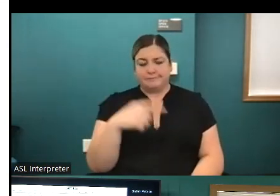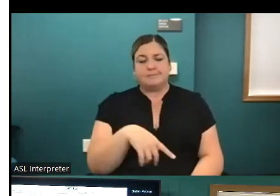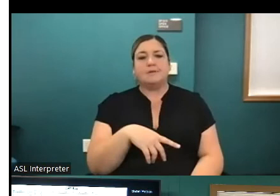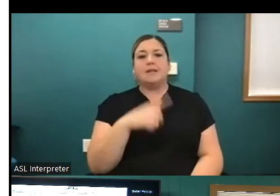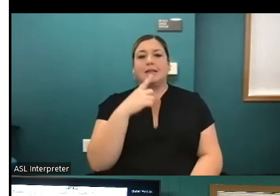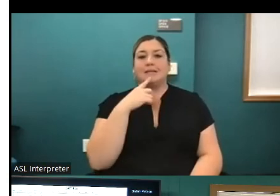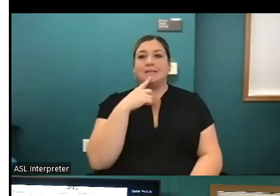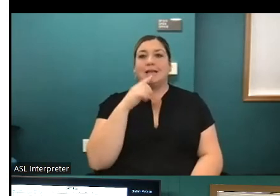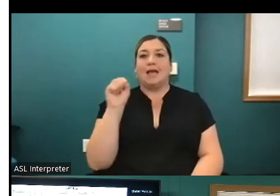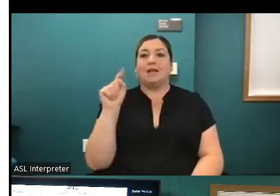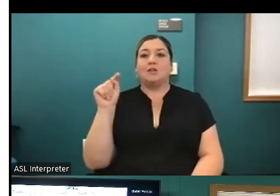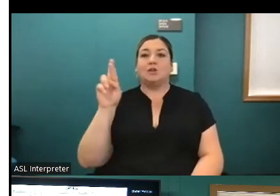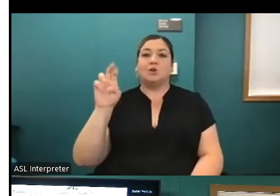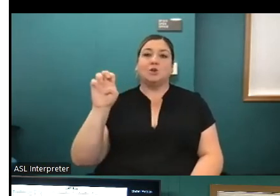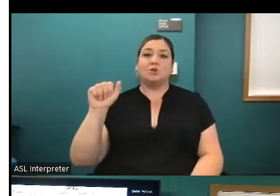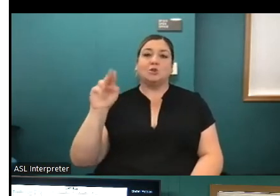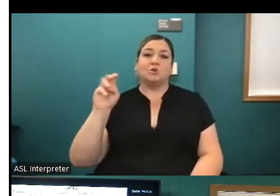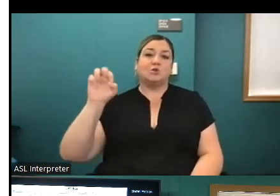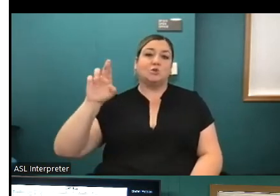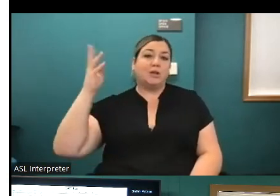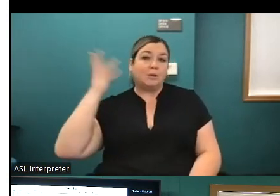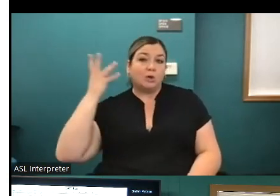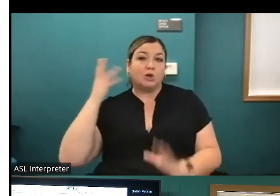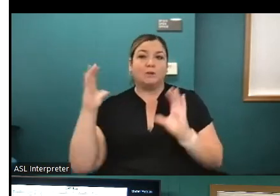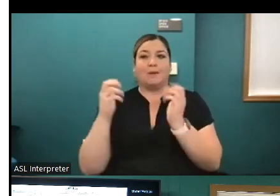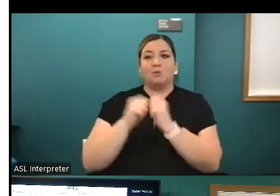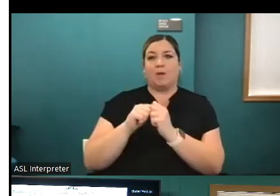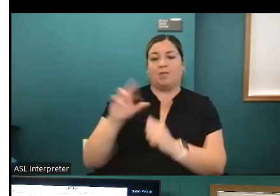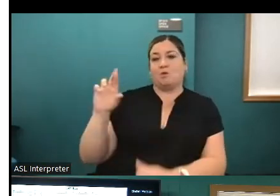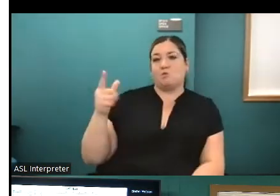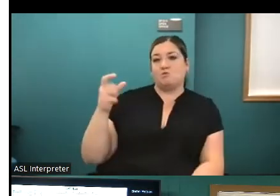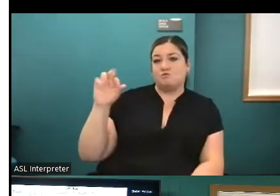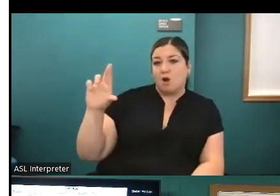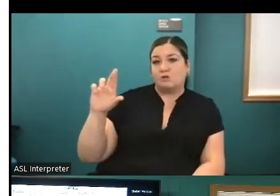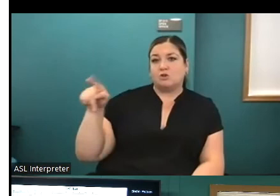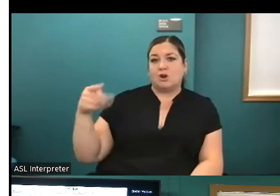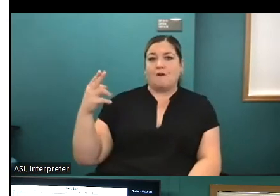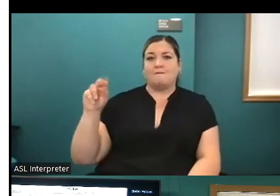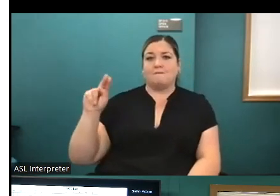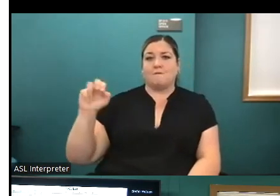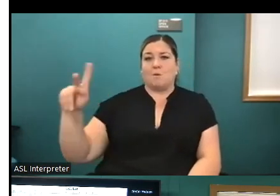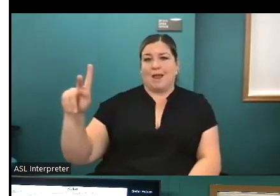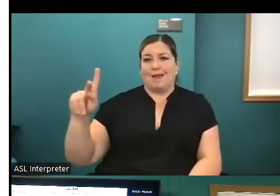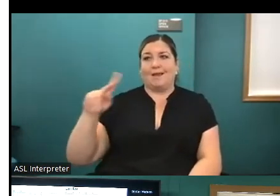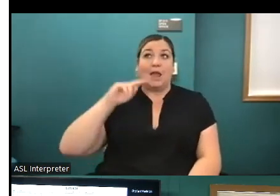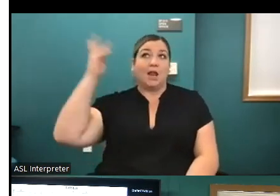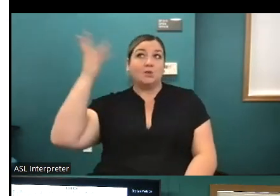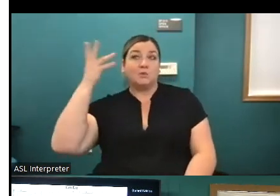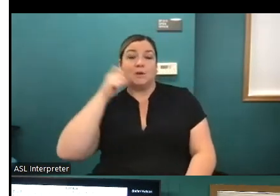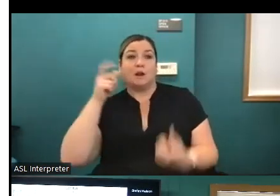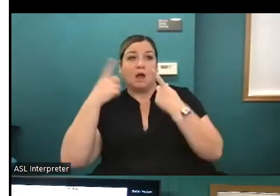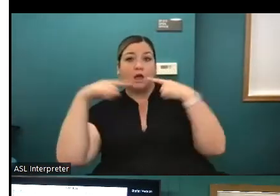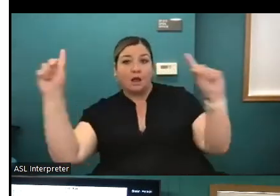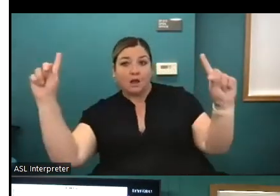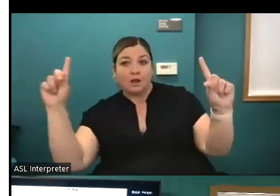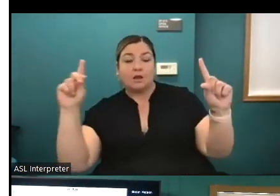about streamers versus like Roger phone app, and how streamers are not as effective when we think about our resound mini mics,